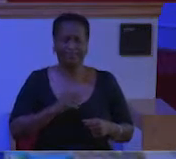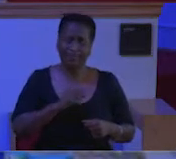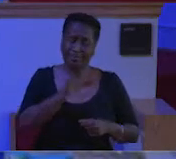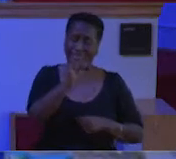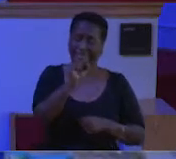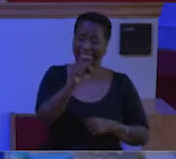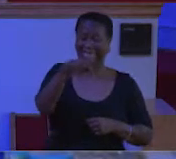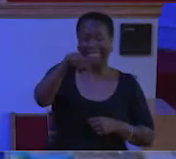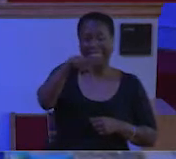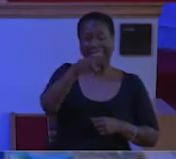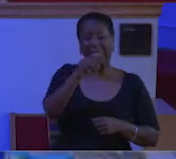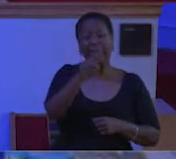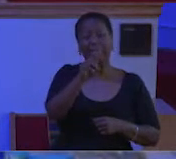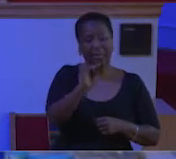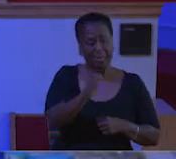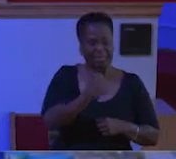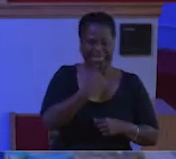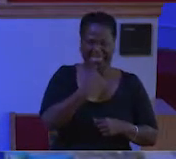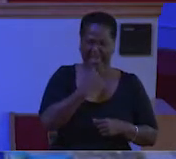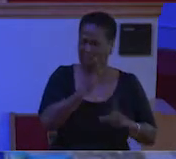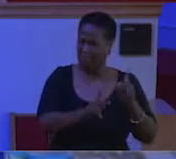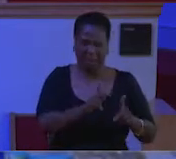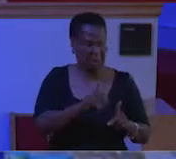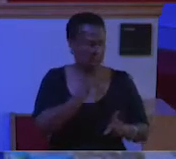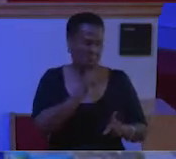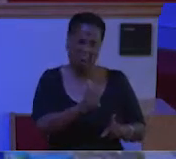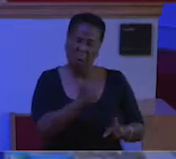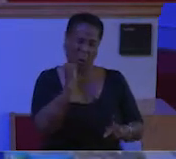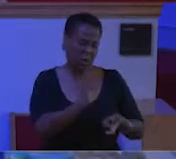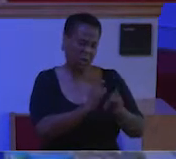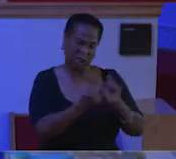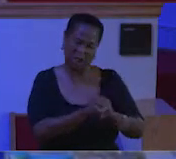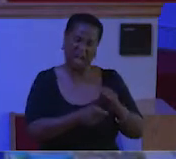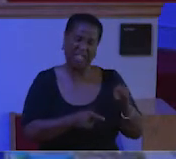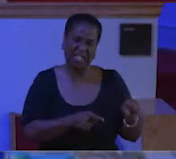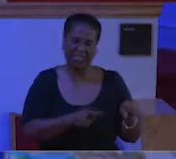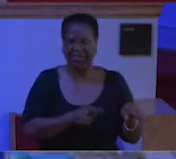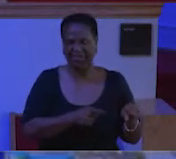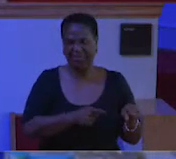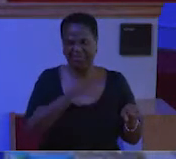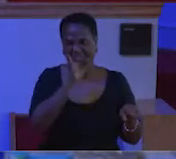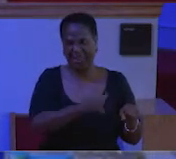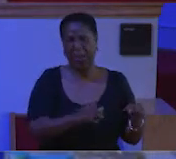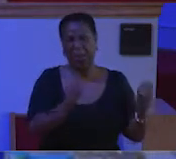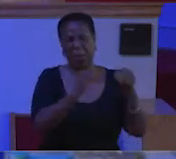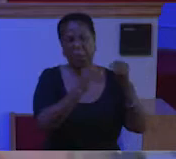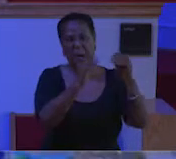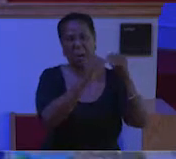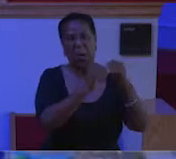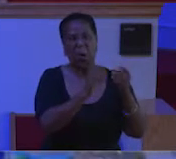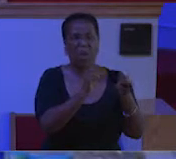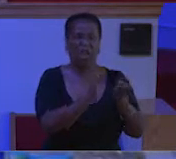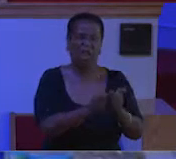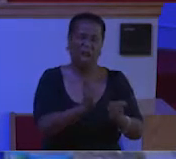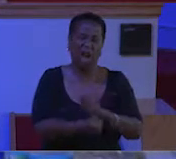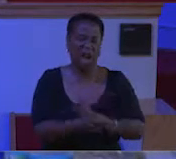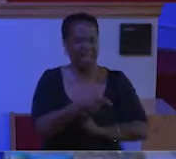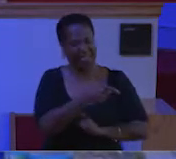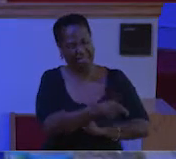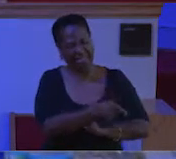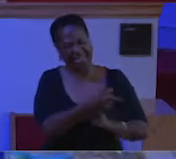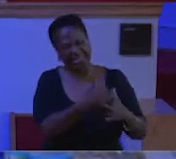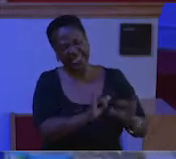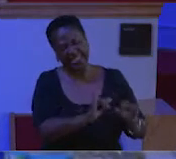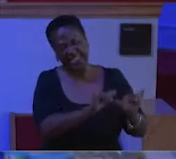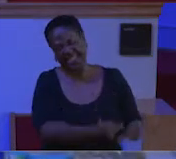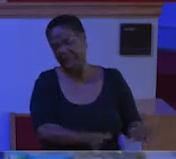Skepticism, which says people aren't ever going to change. That the more things change, the more